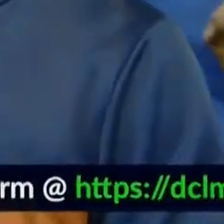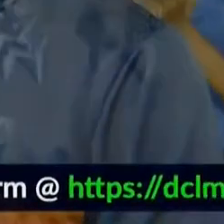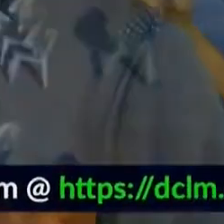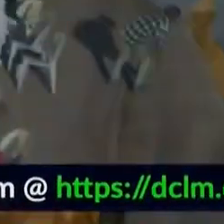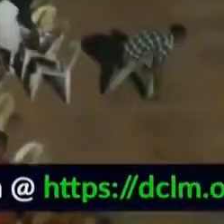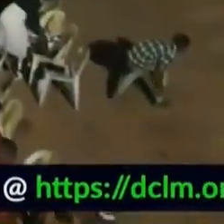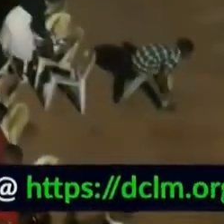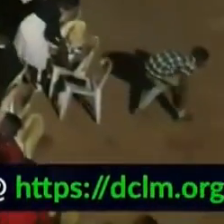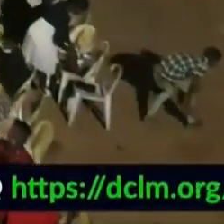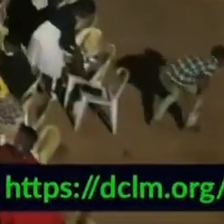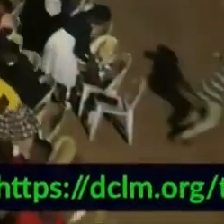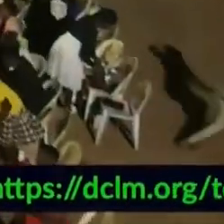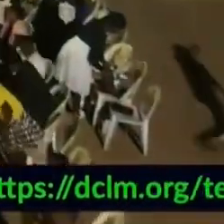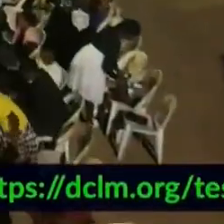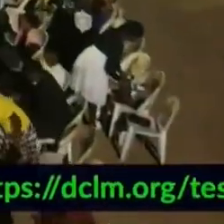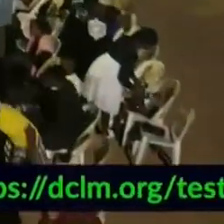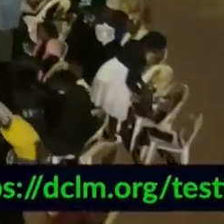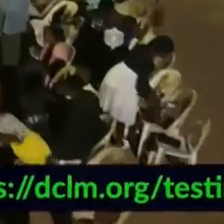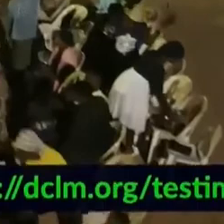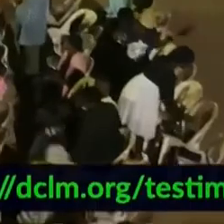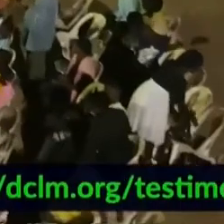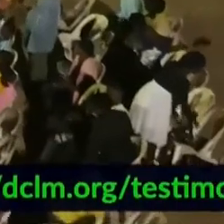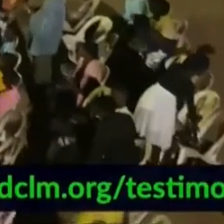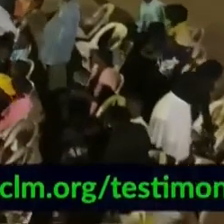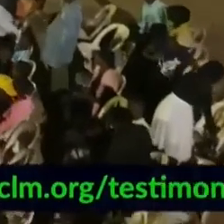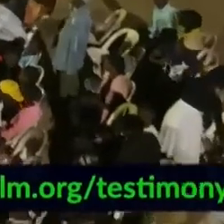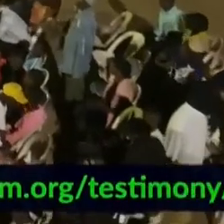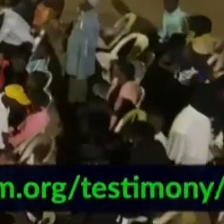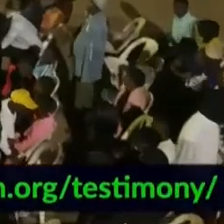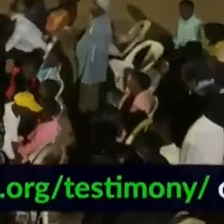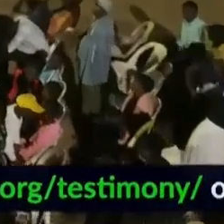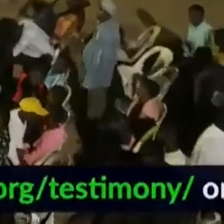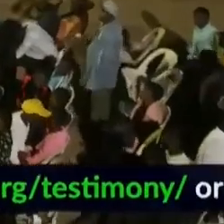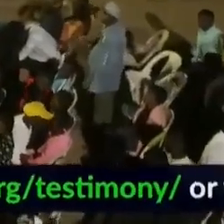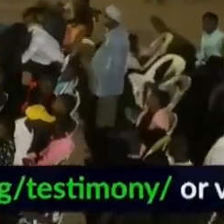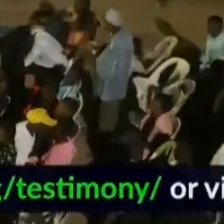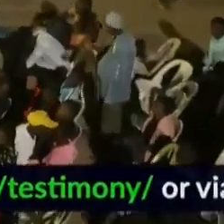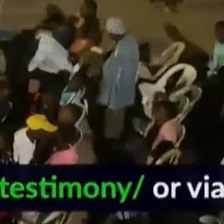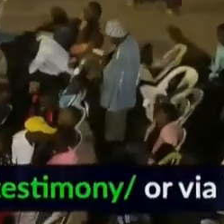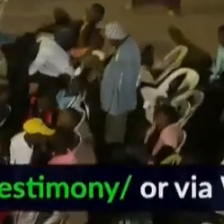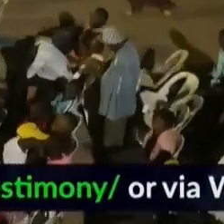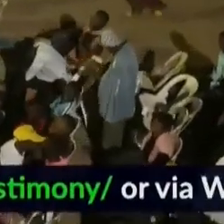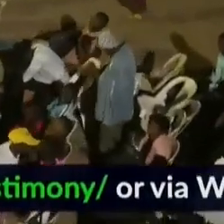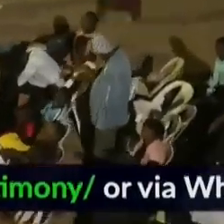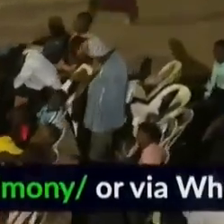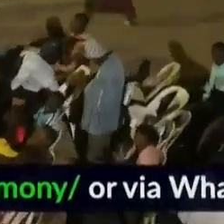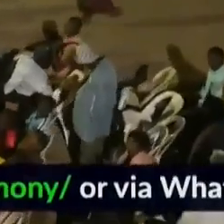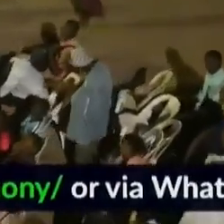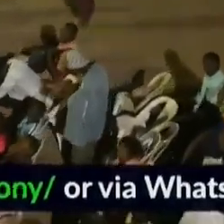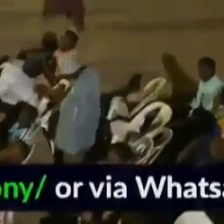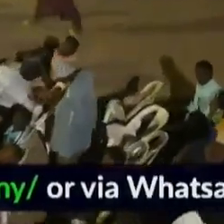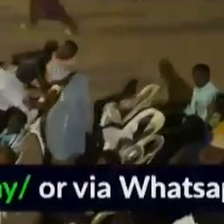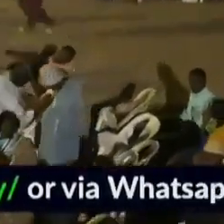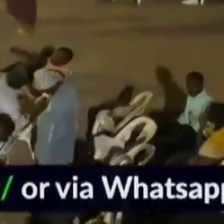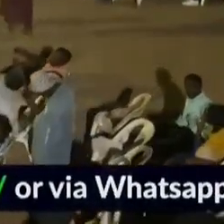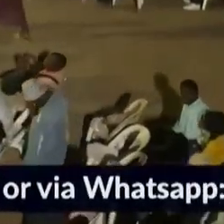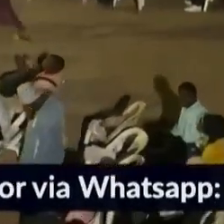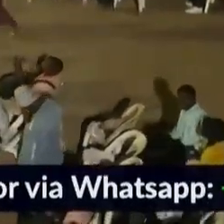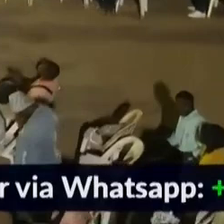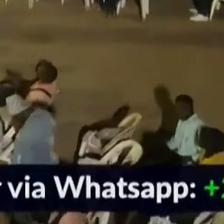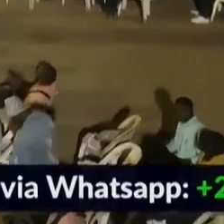a new confession. Keep clapping if you know you have a new conversion. Keep clapping if you know you are a new